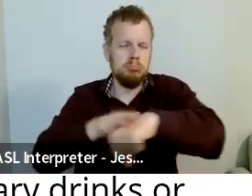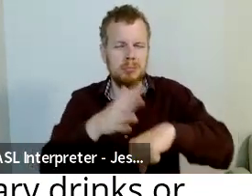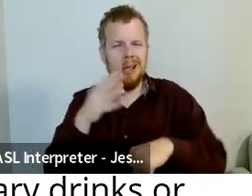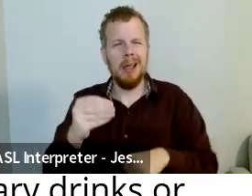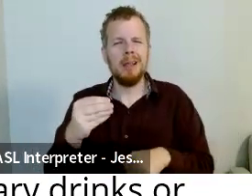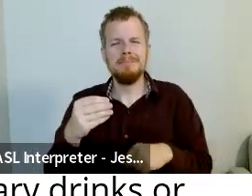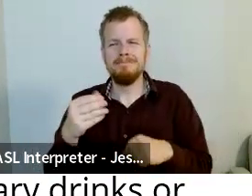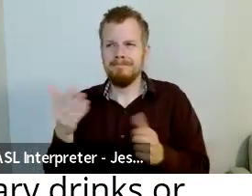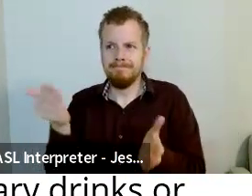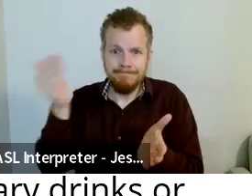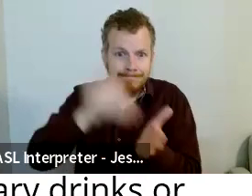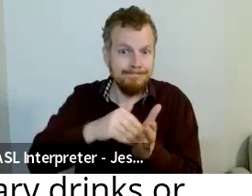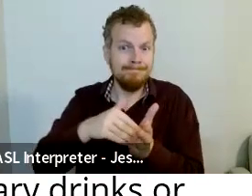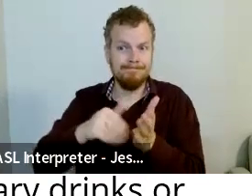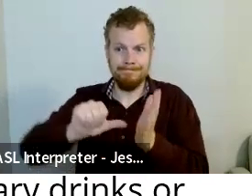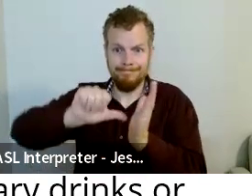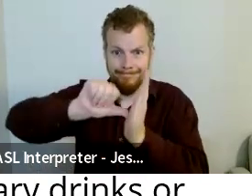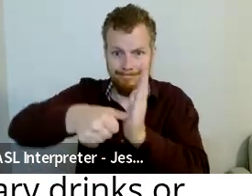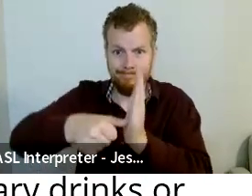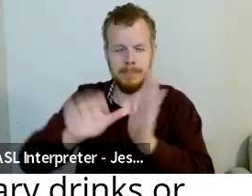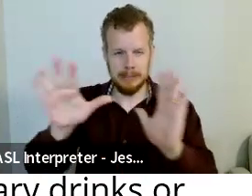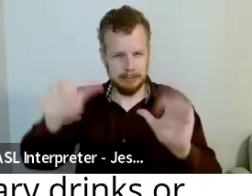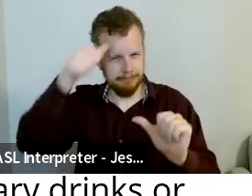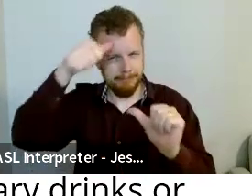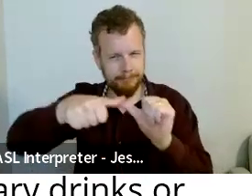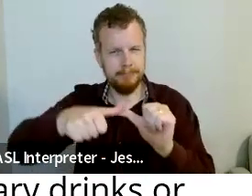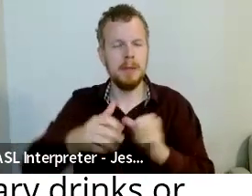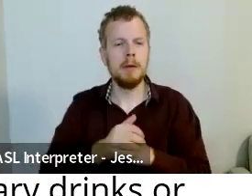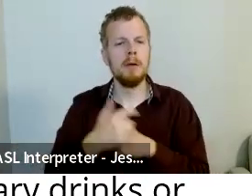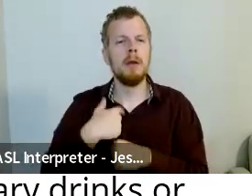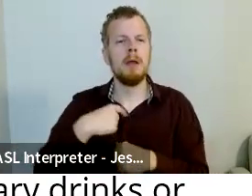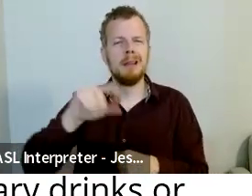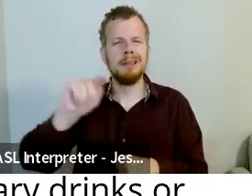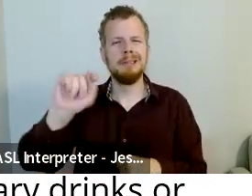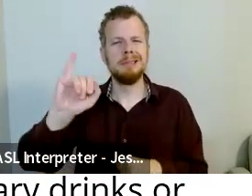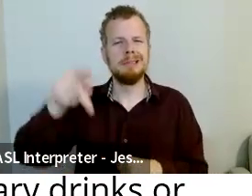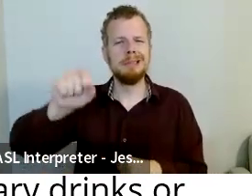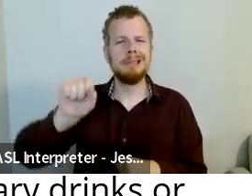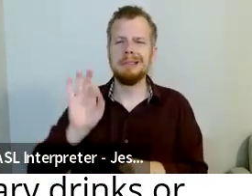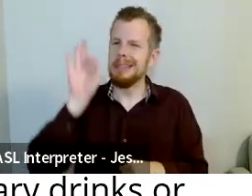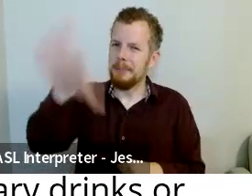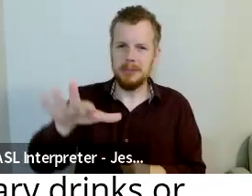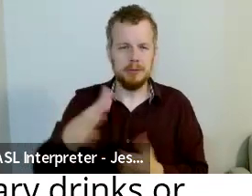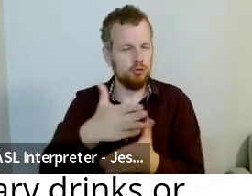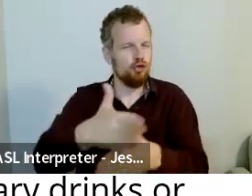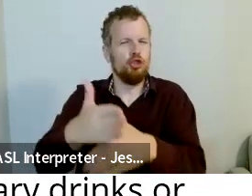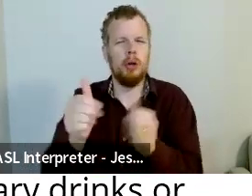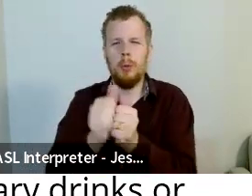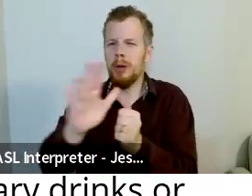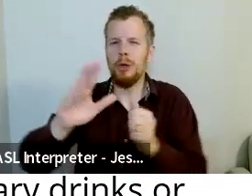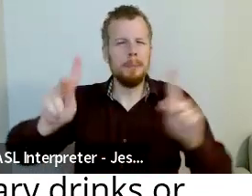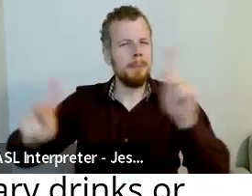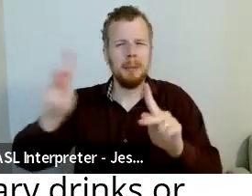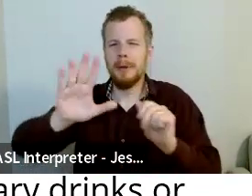of the common important themes. So here are some important tips to remember and share with your communities, your loved ones,